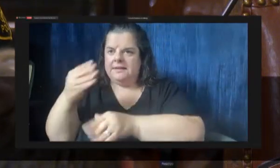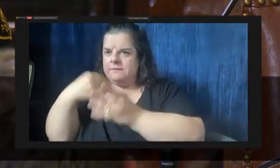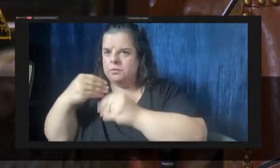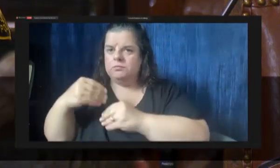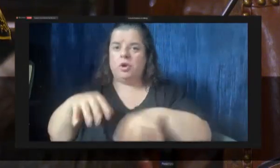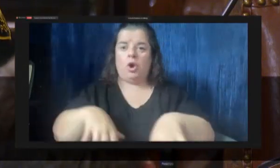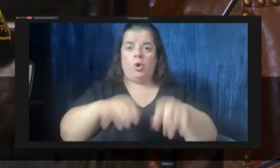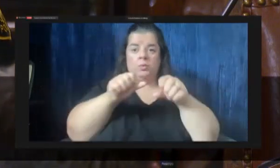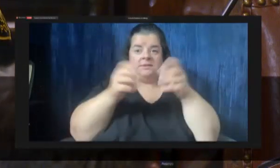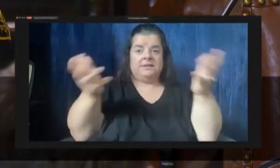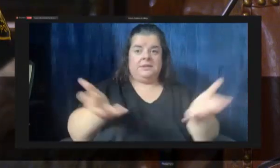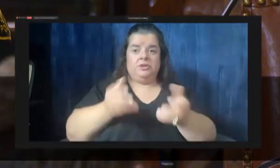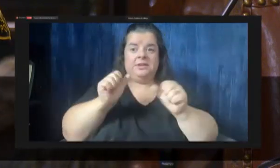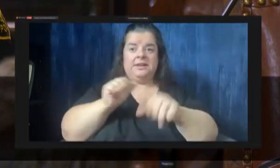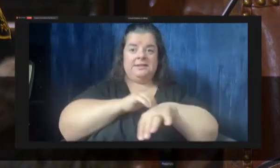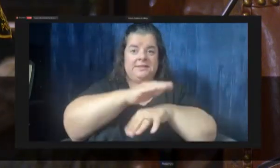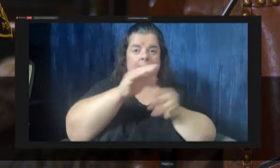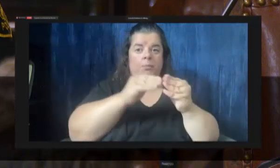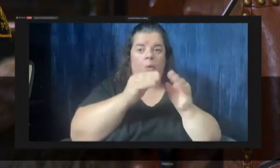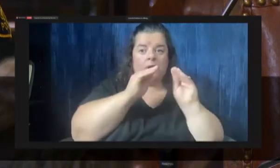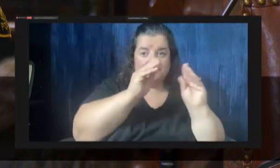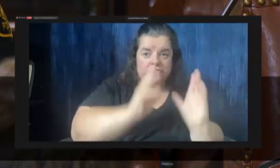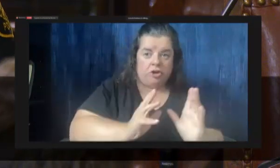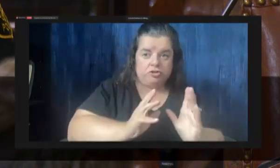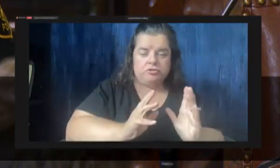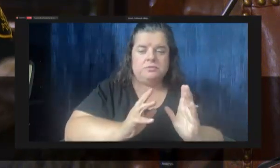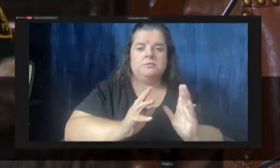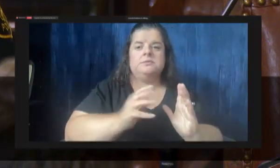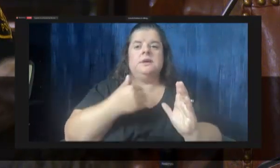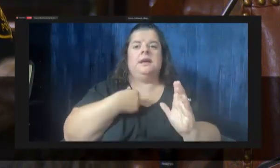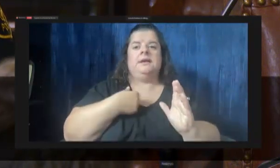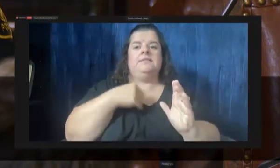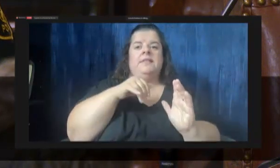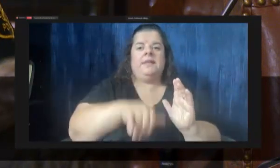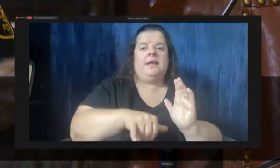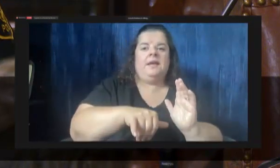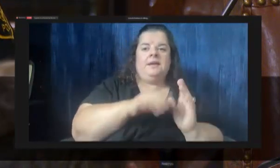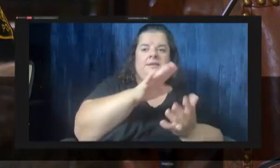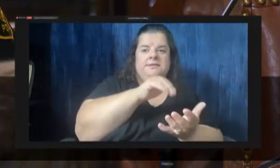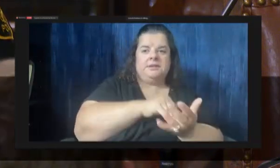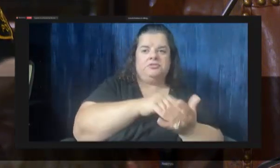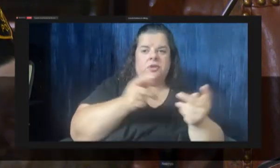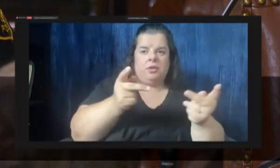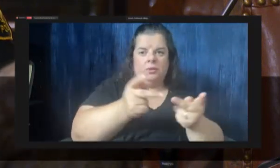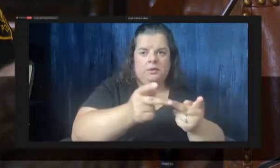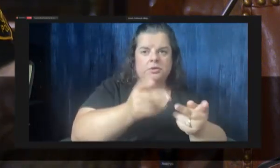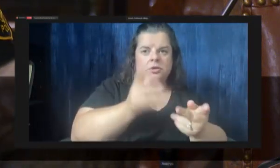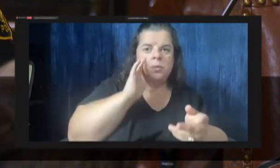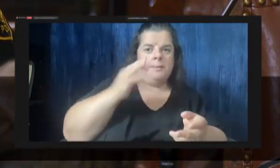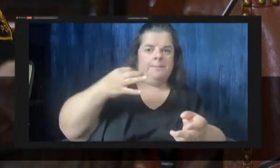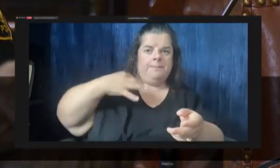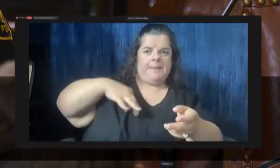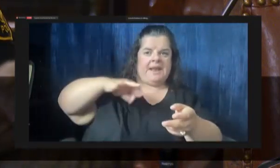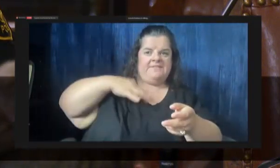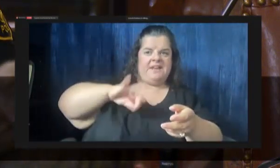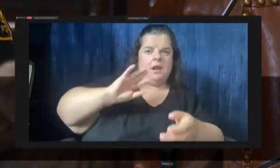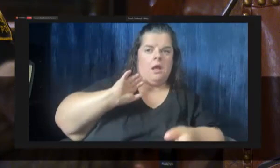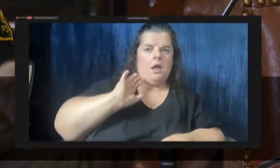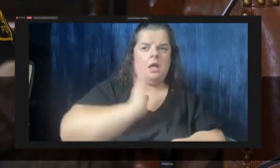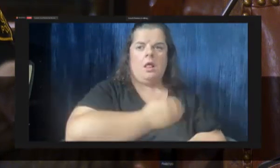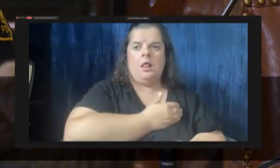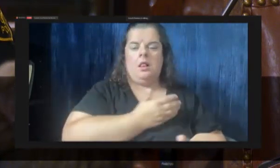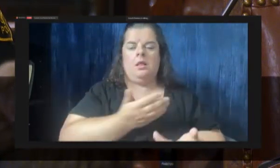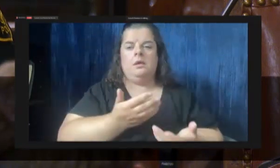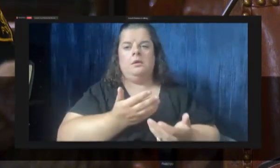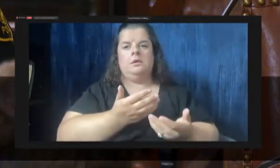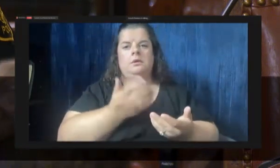could send more instructors and then have that at a centralized location that would benefit us all for